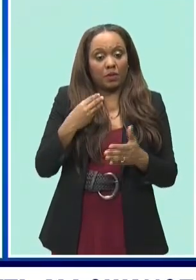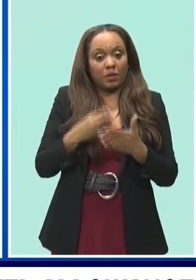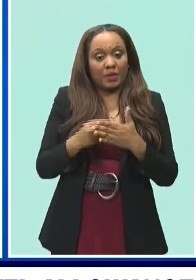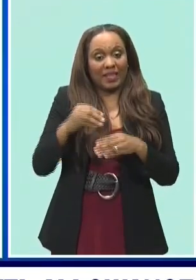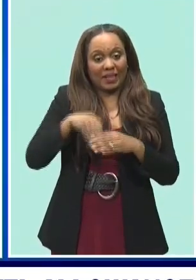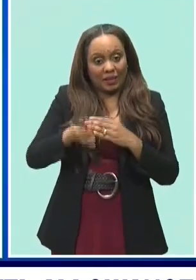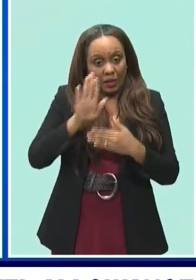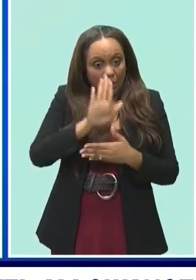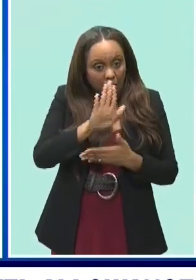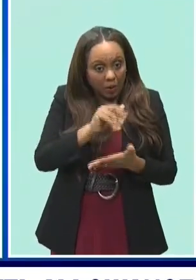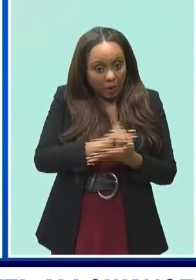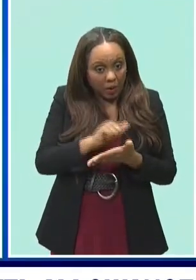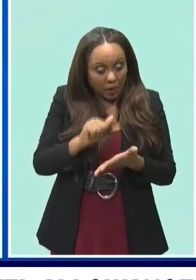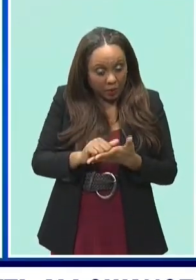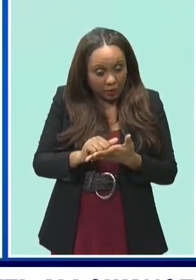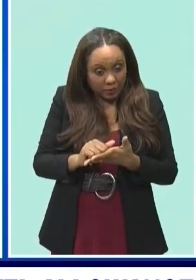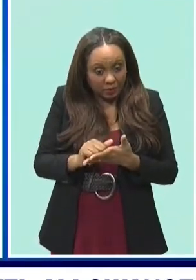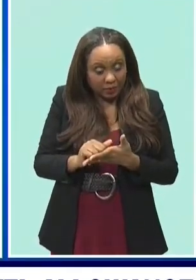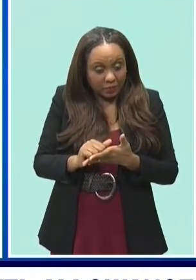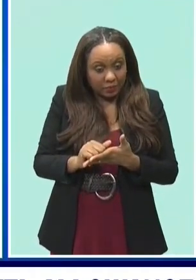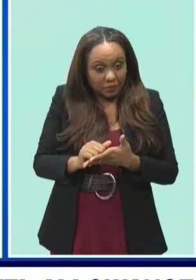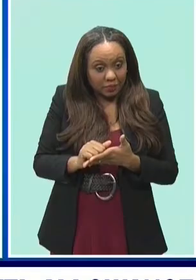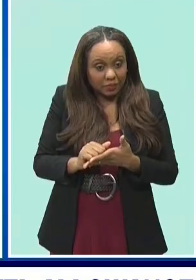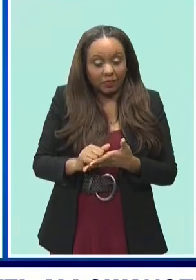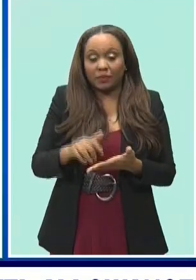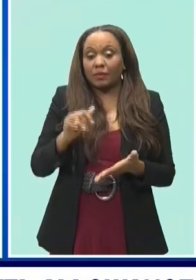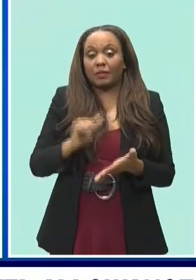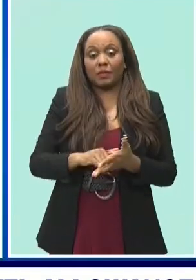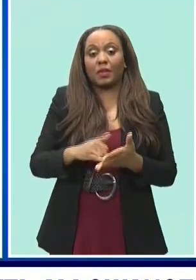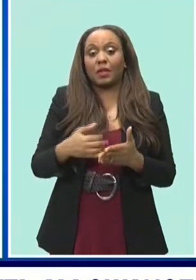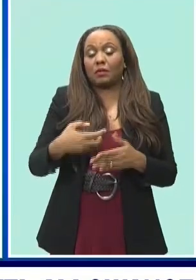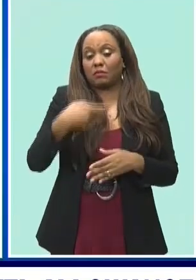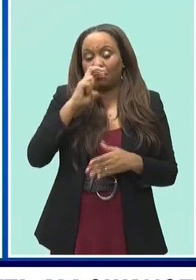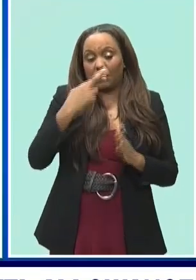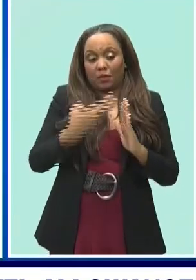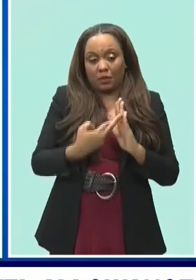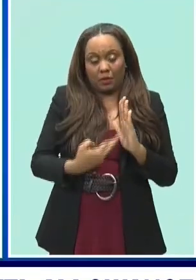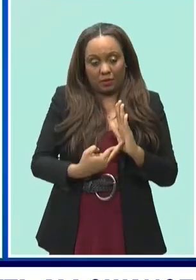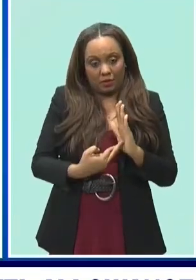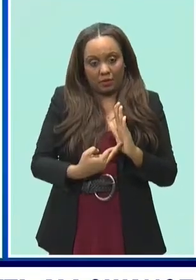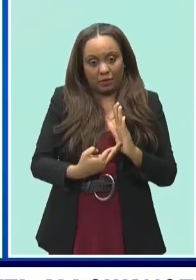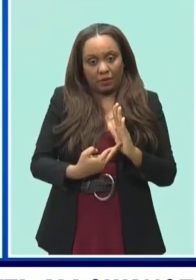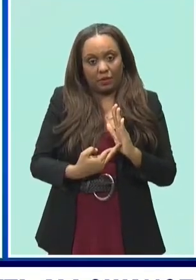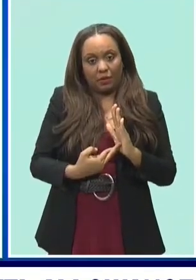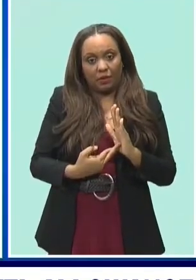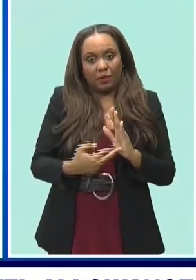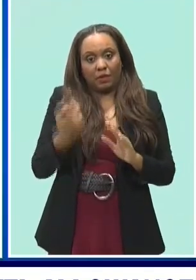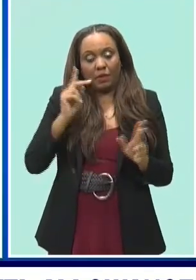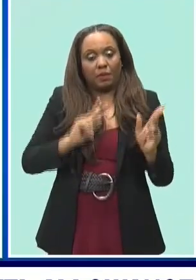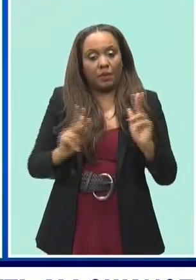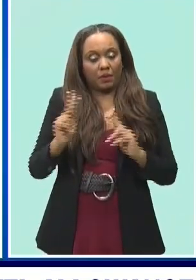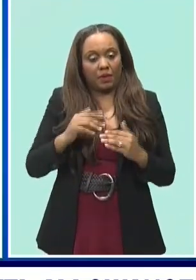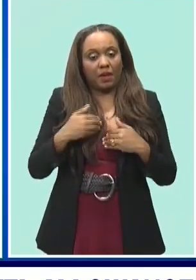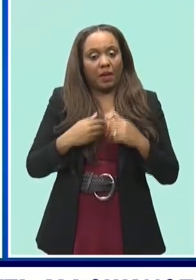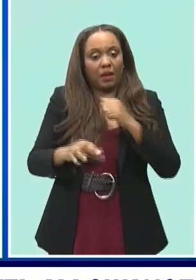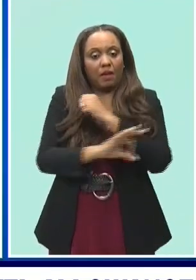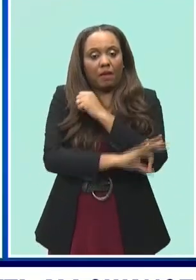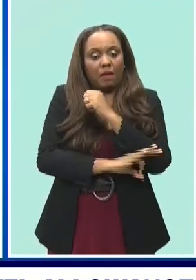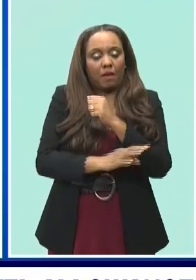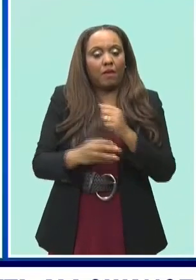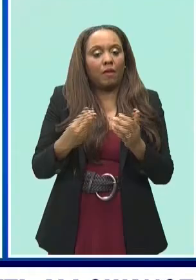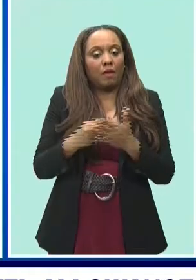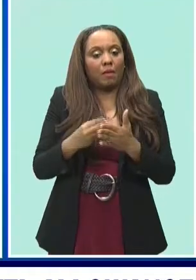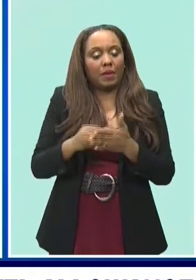account. And that is something that we have to stress repeatedly to holders of foreign currency accounts